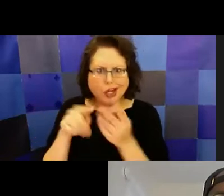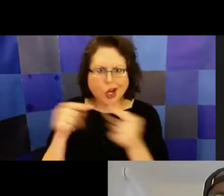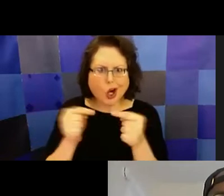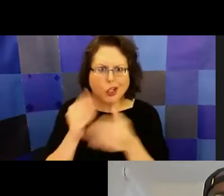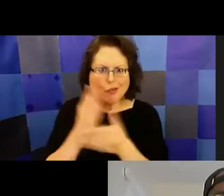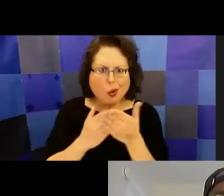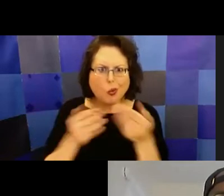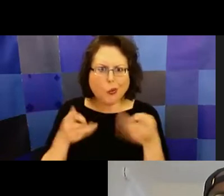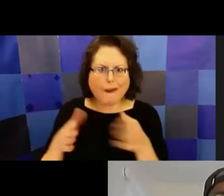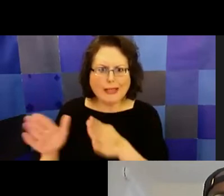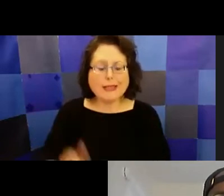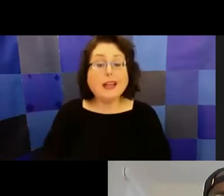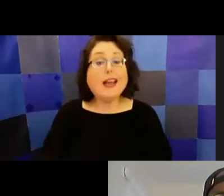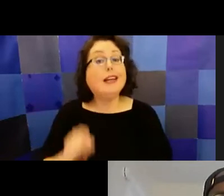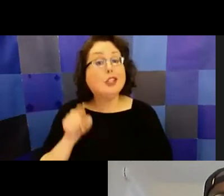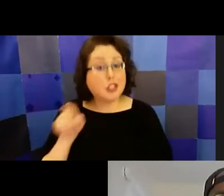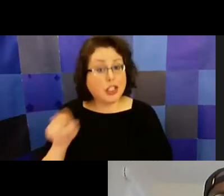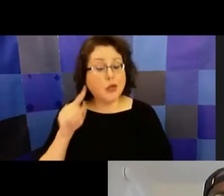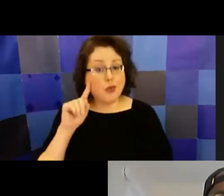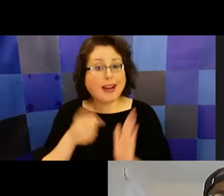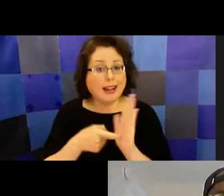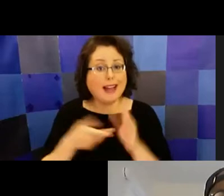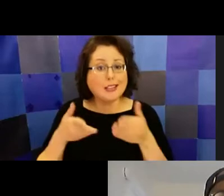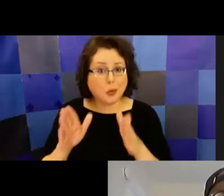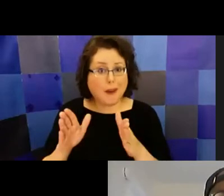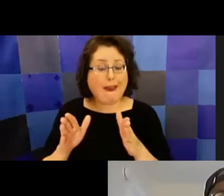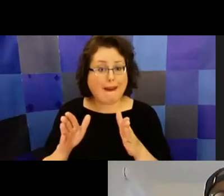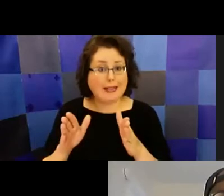you know, she recognizes the ways in which